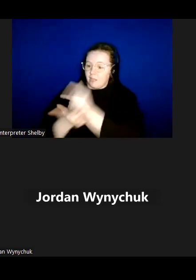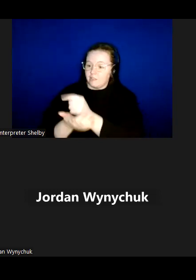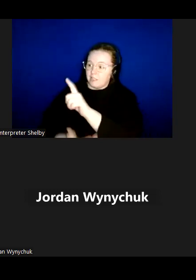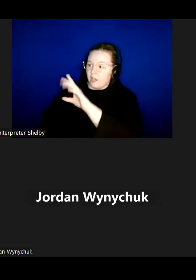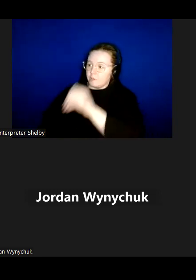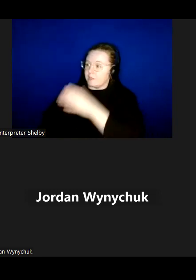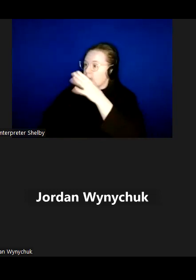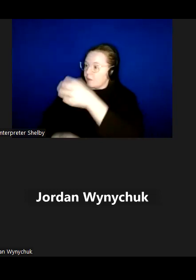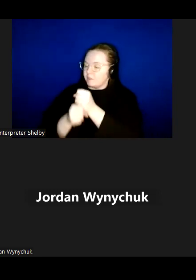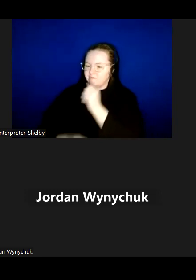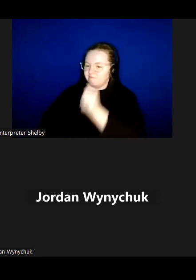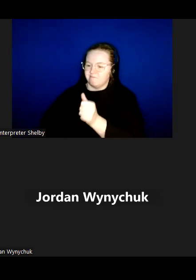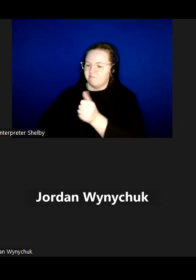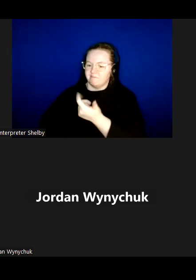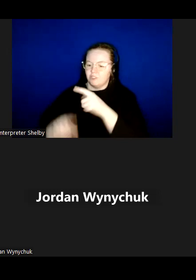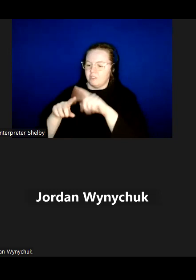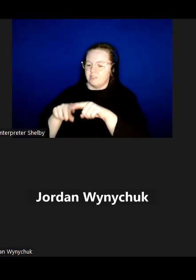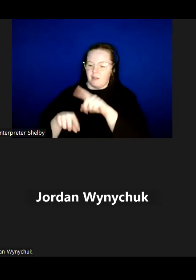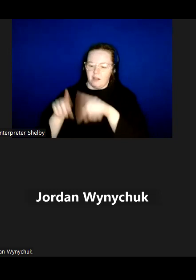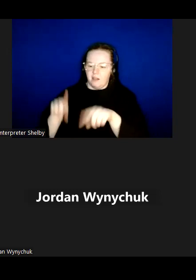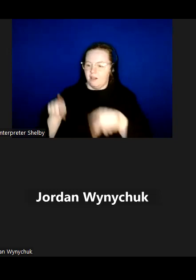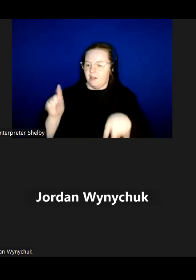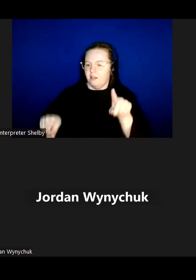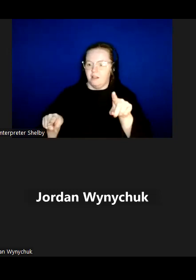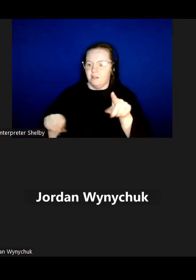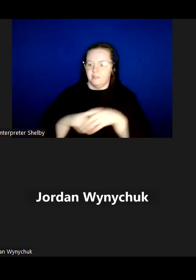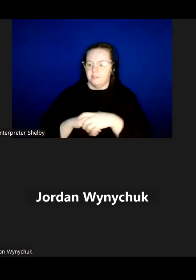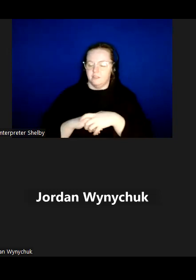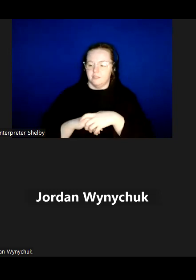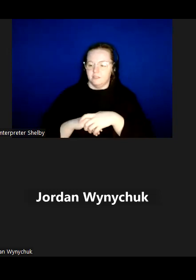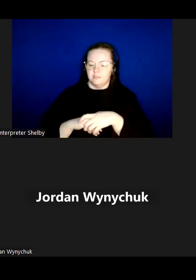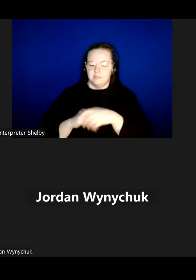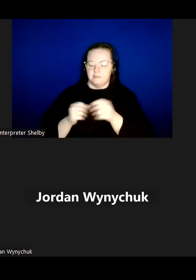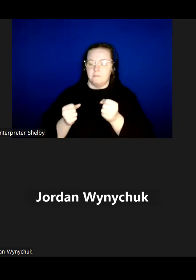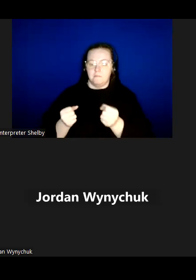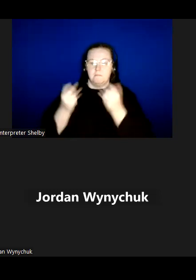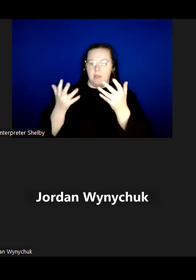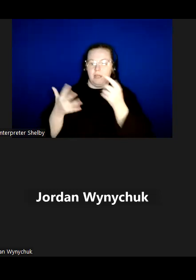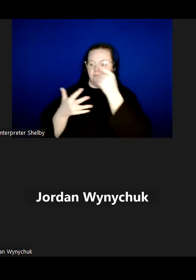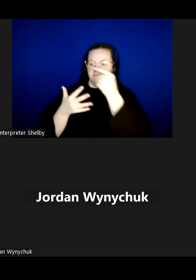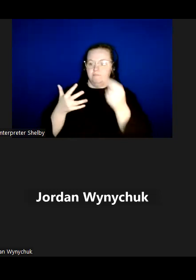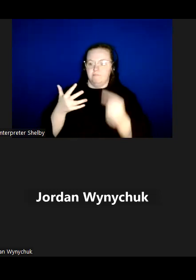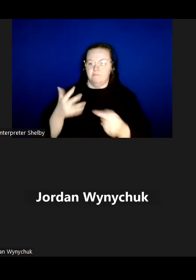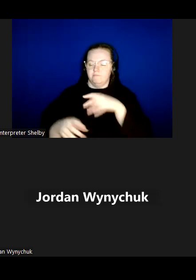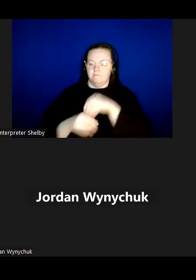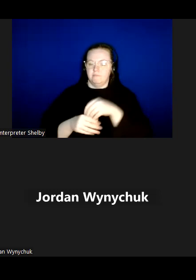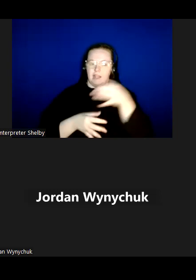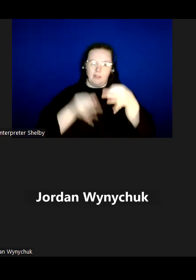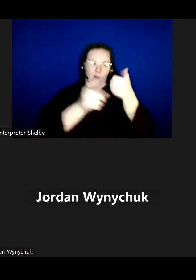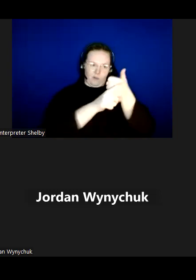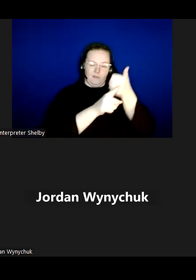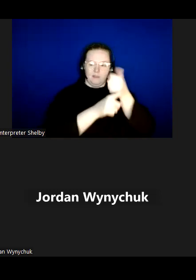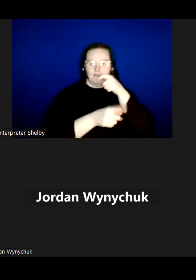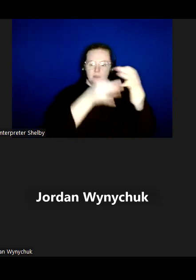or common law. It really depends on a lot of different factors that the court will take into